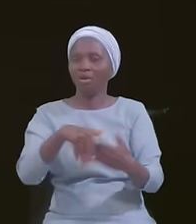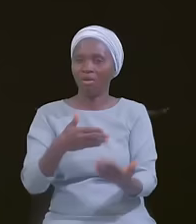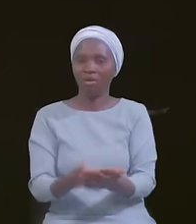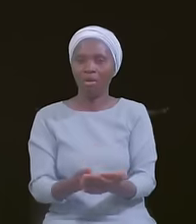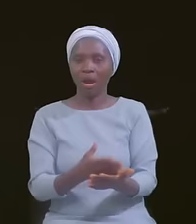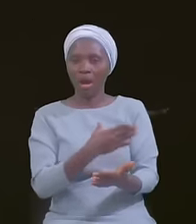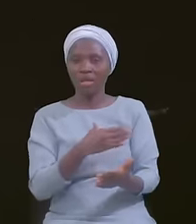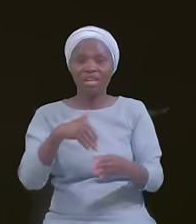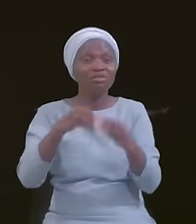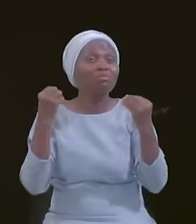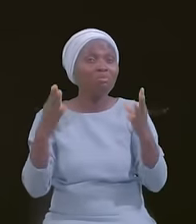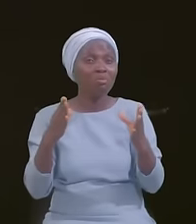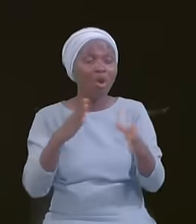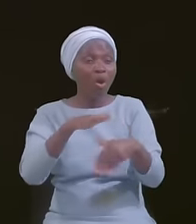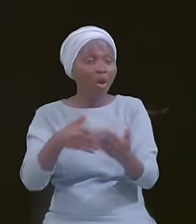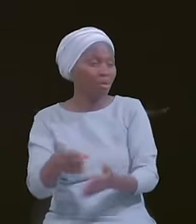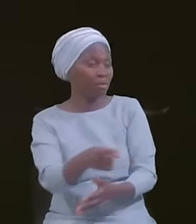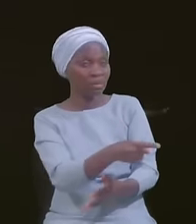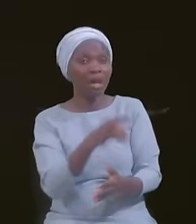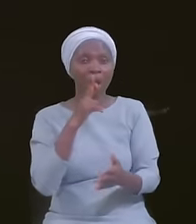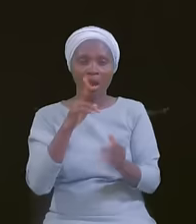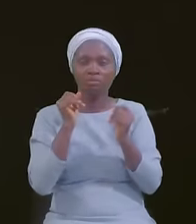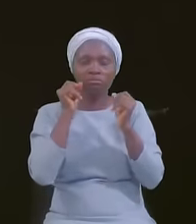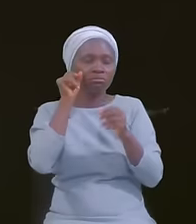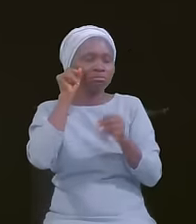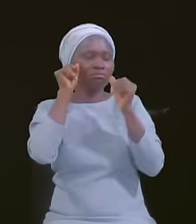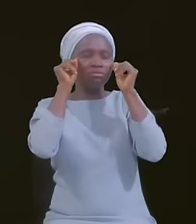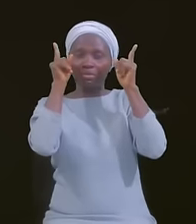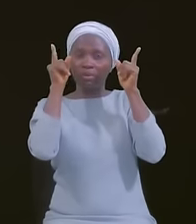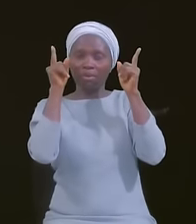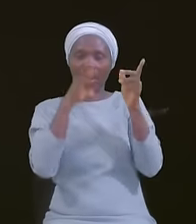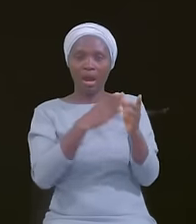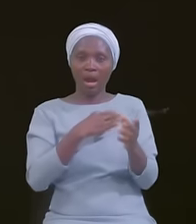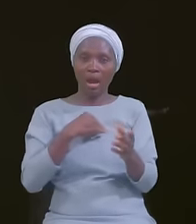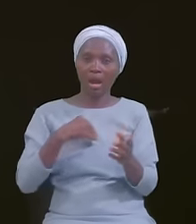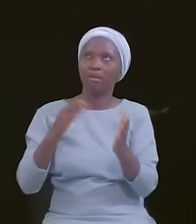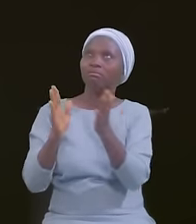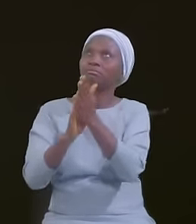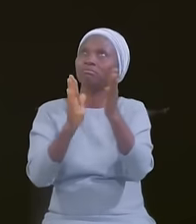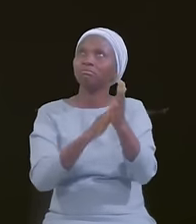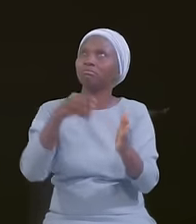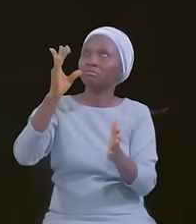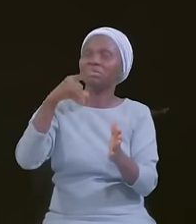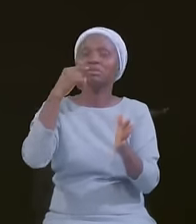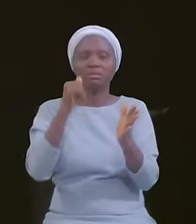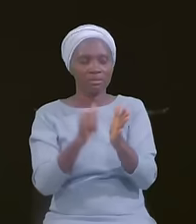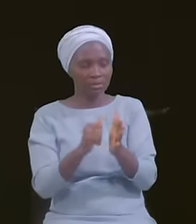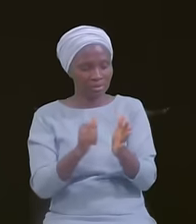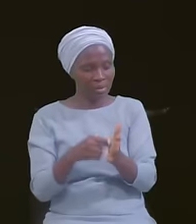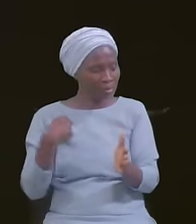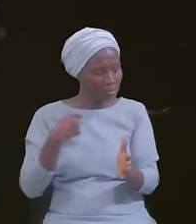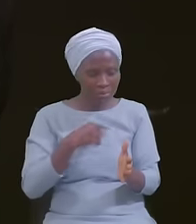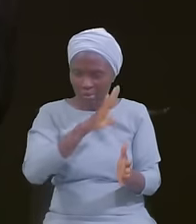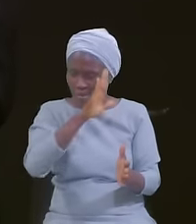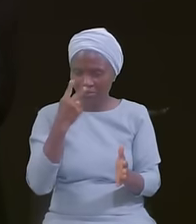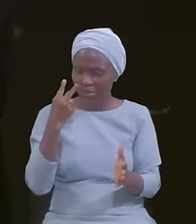that they were all amazed, and glorify God, saying, we never